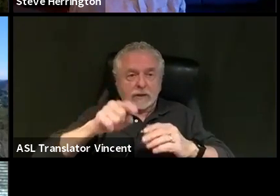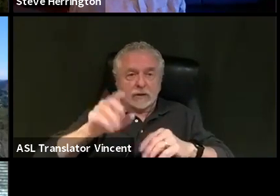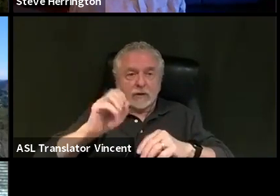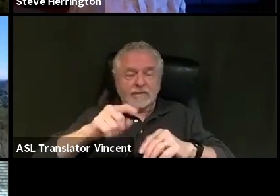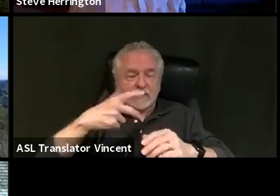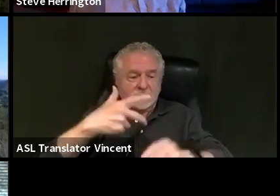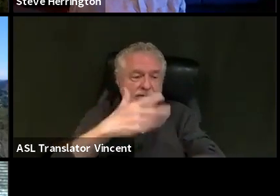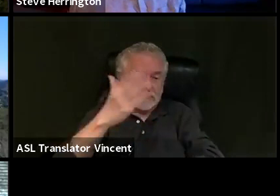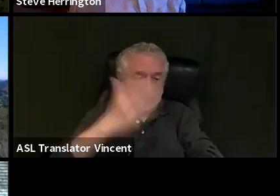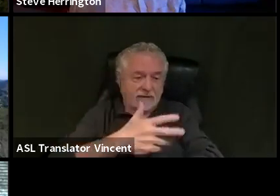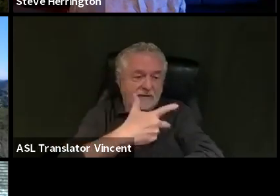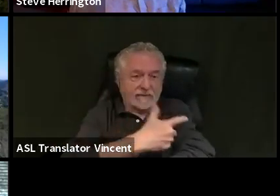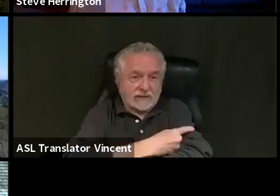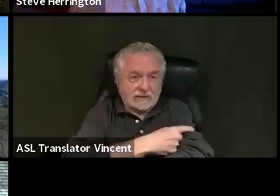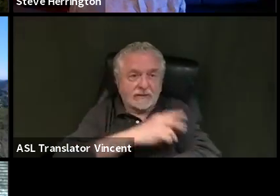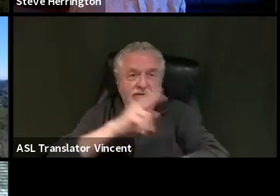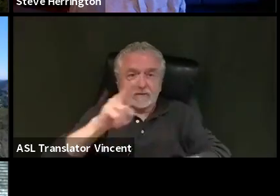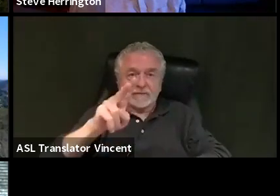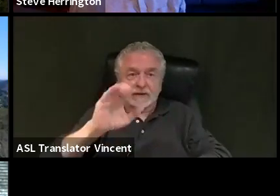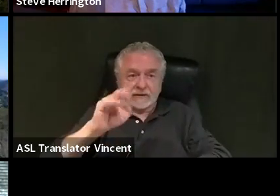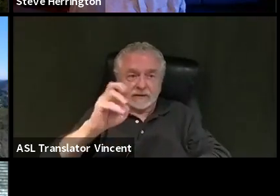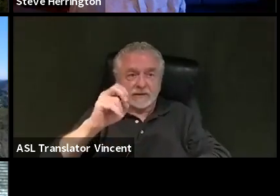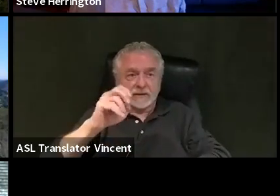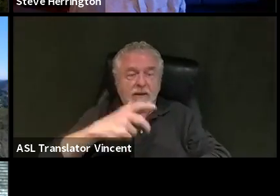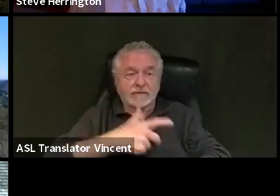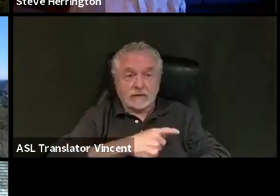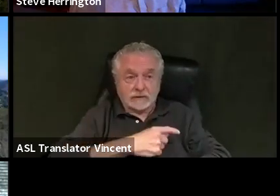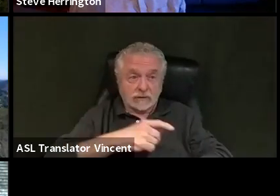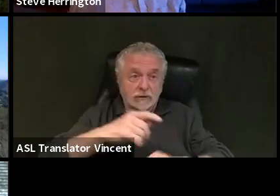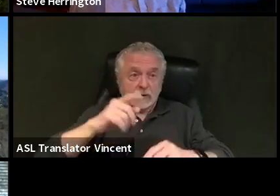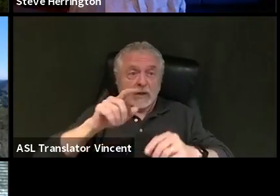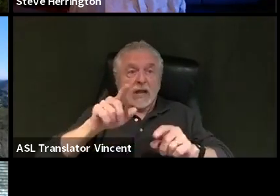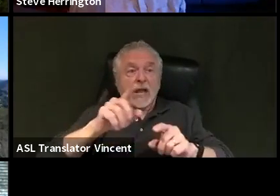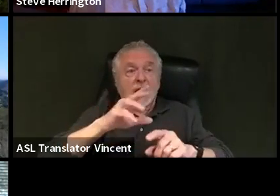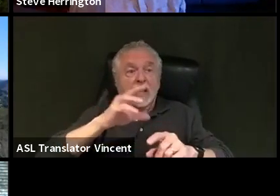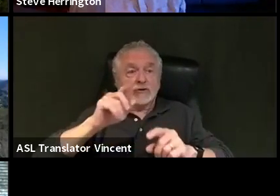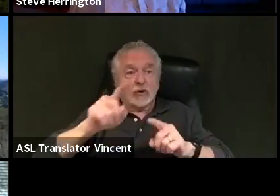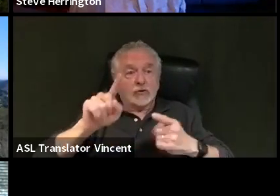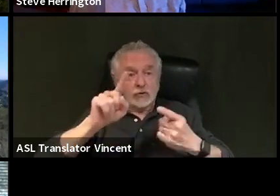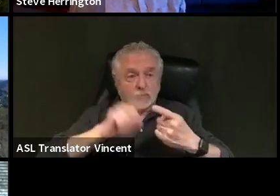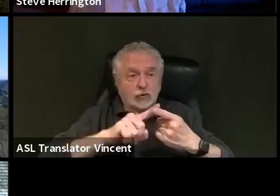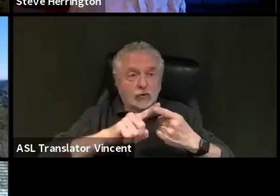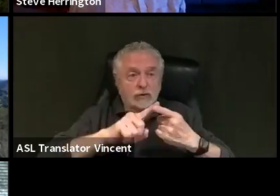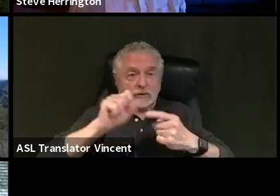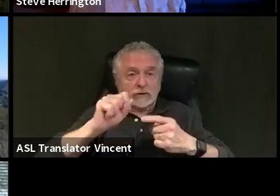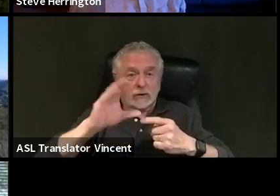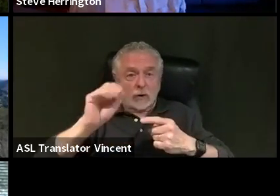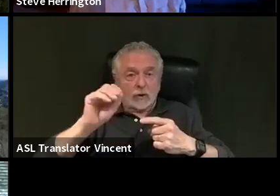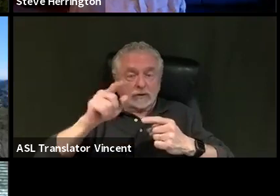socoemergency.org/vaccine for more information on vaccine and vaccinations, and go to